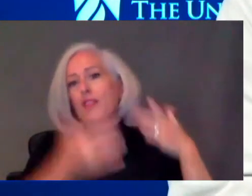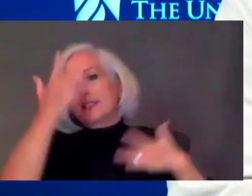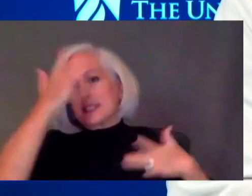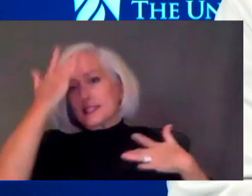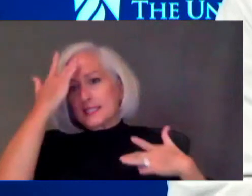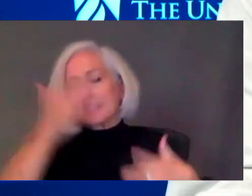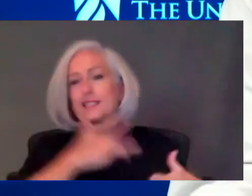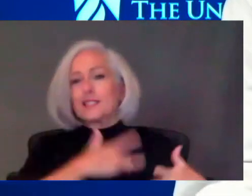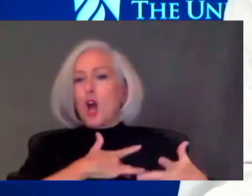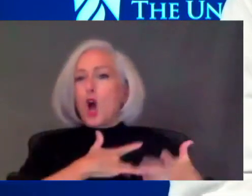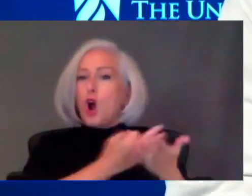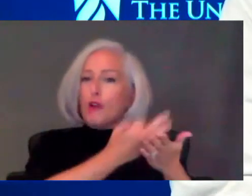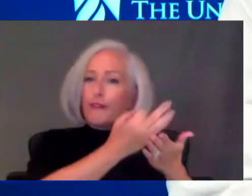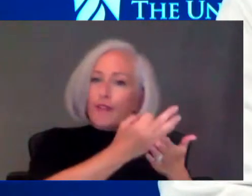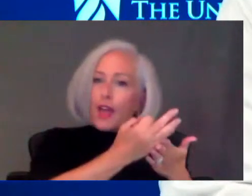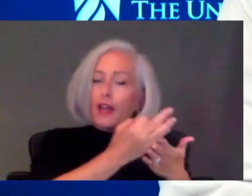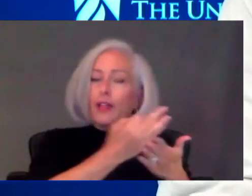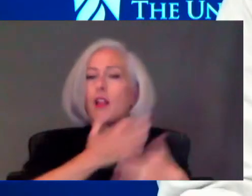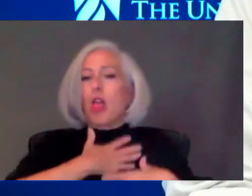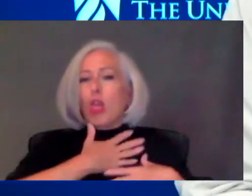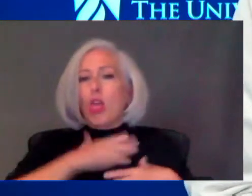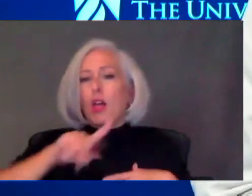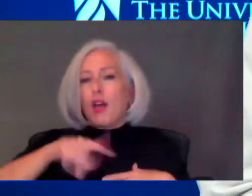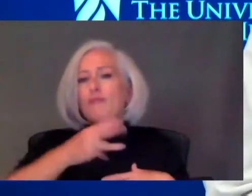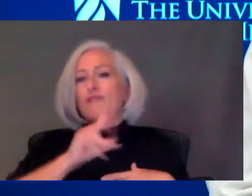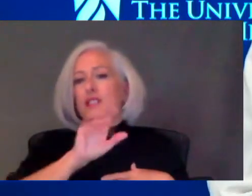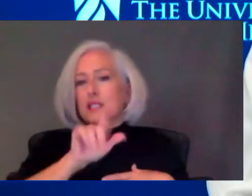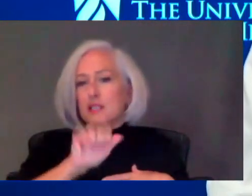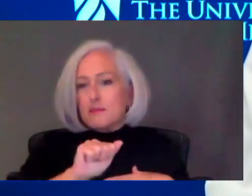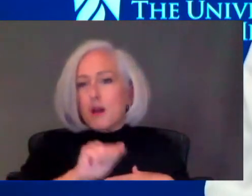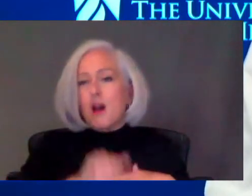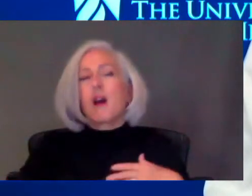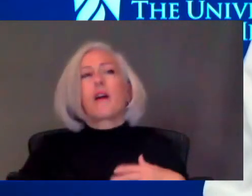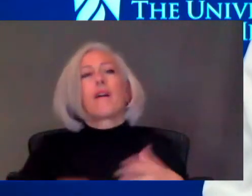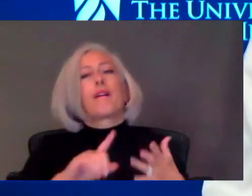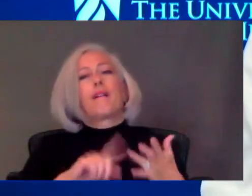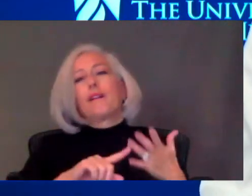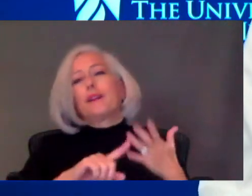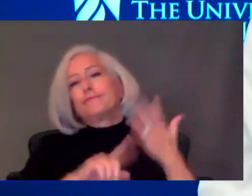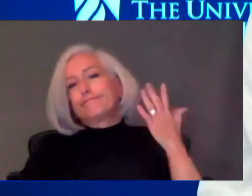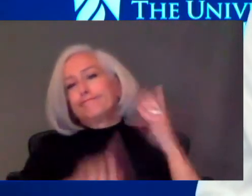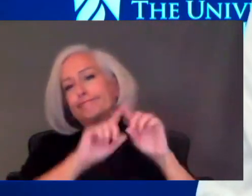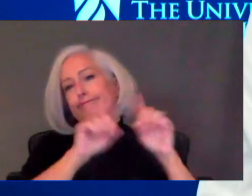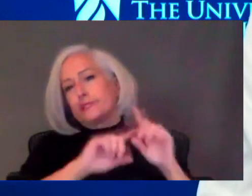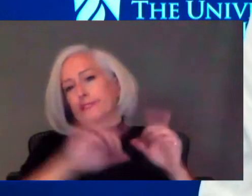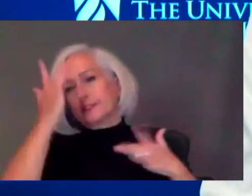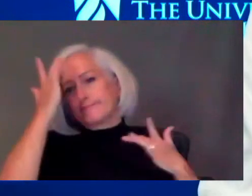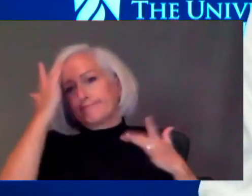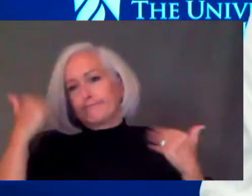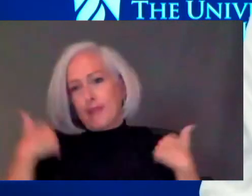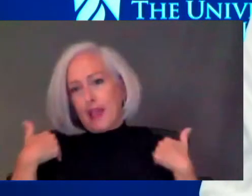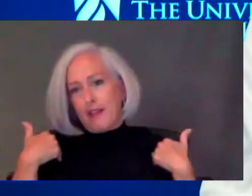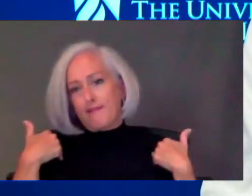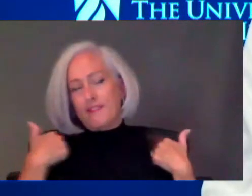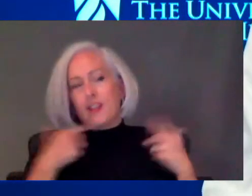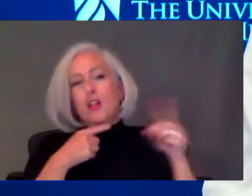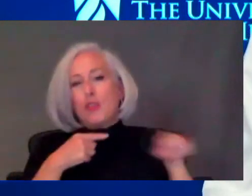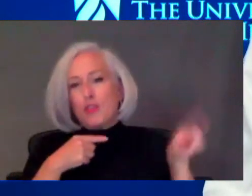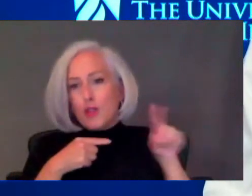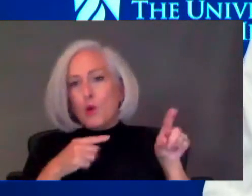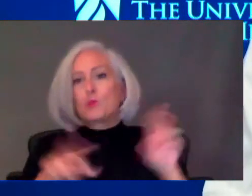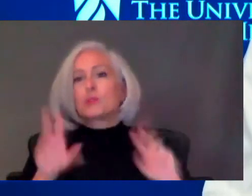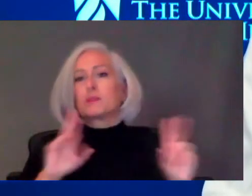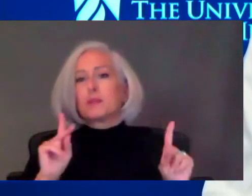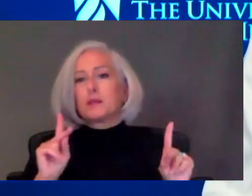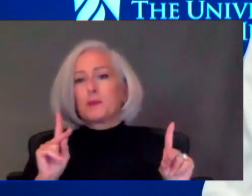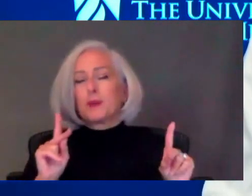air, we still it's still not completely constructed. And so meaning that we are building the airplane while we fly it, and we are still